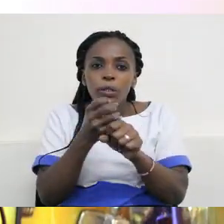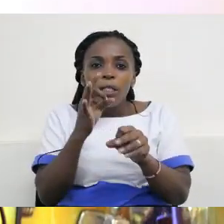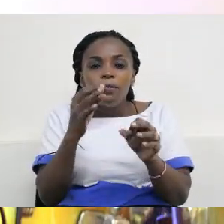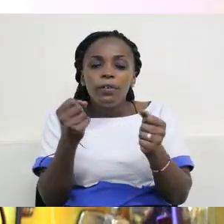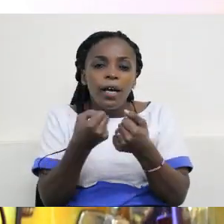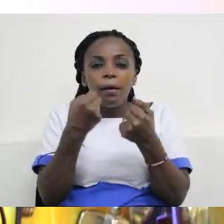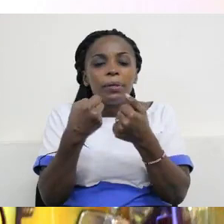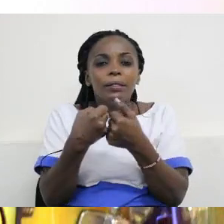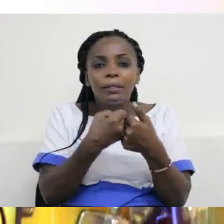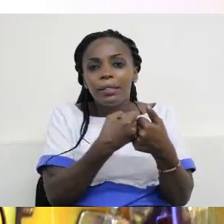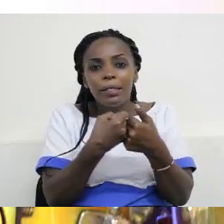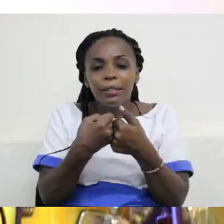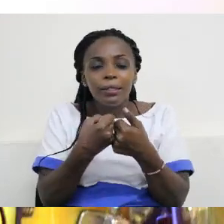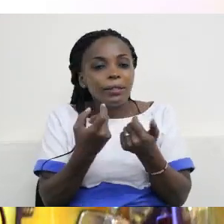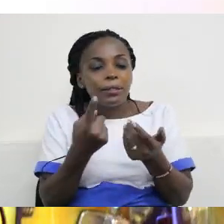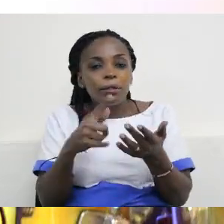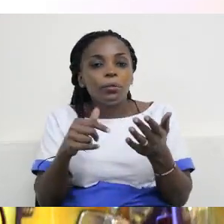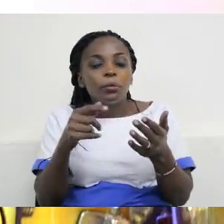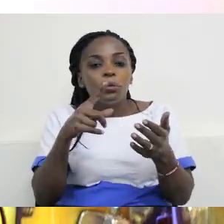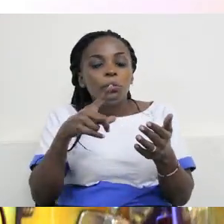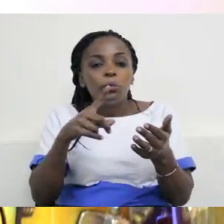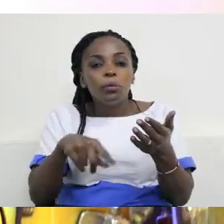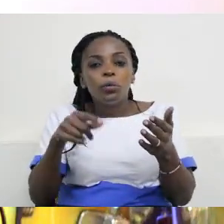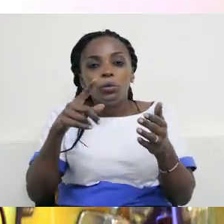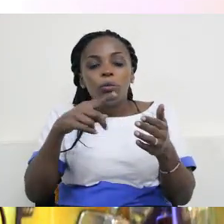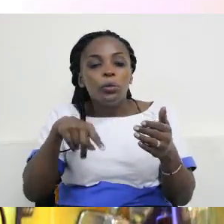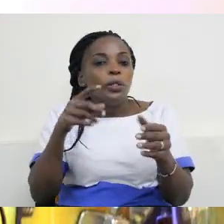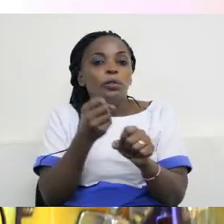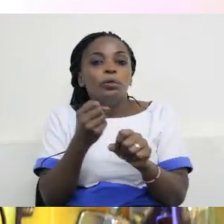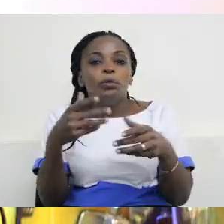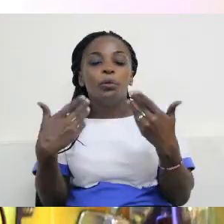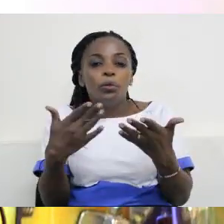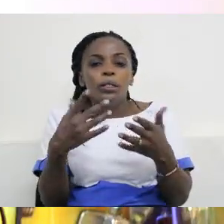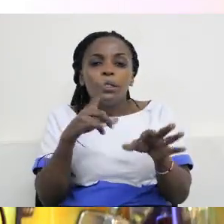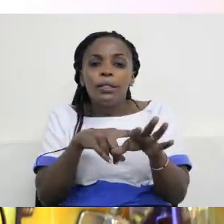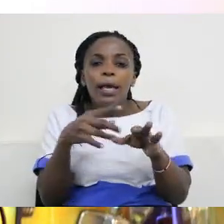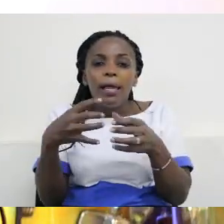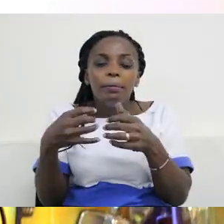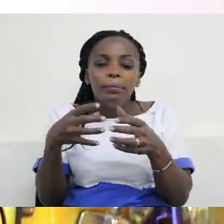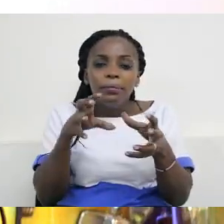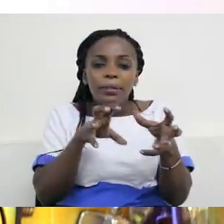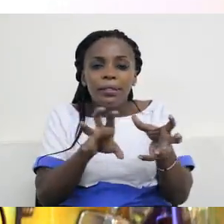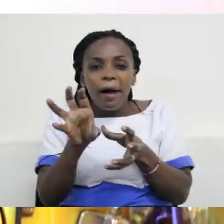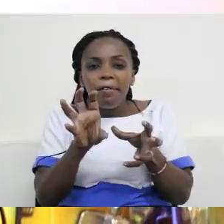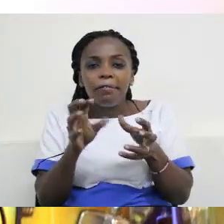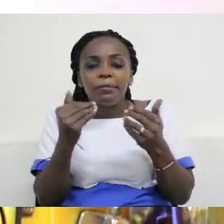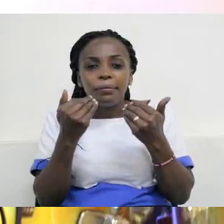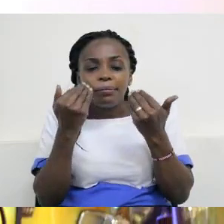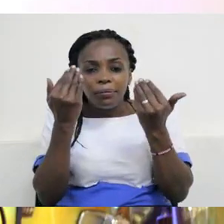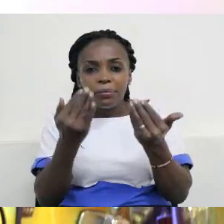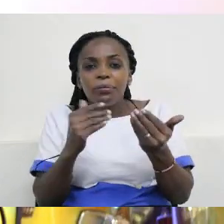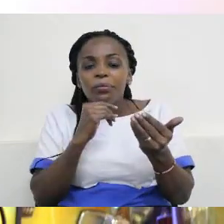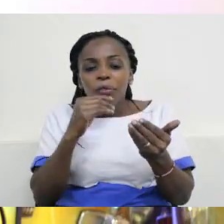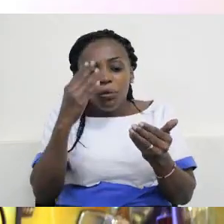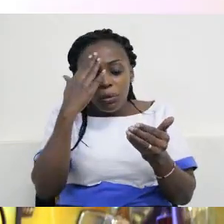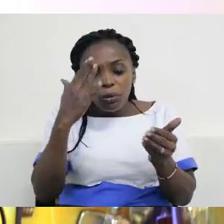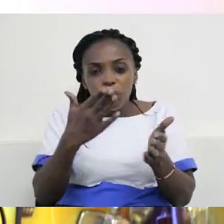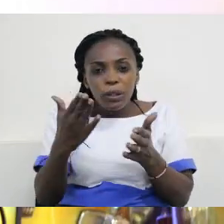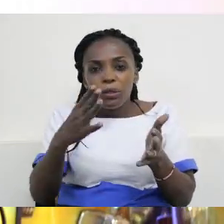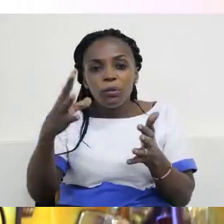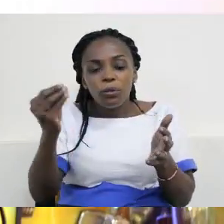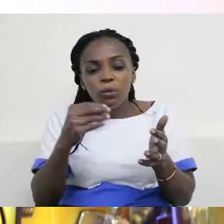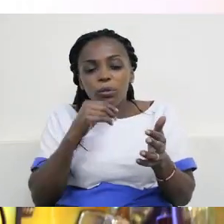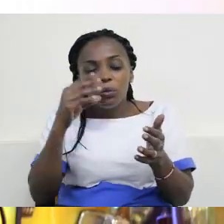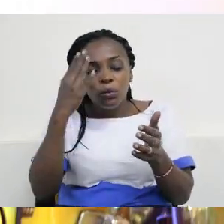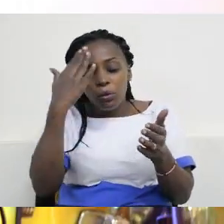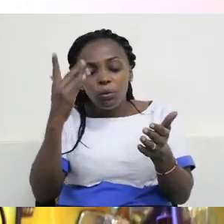with difficulties and challenges? When we find ourselves going through a rough patch and we don't know where to go or what to